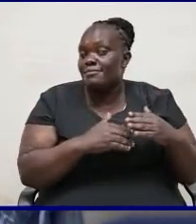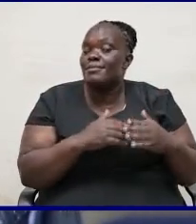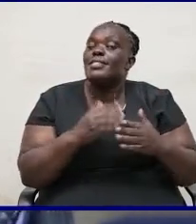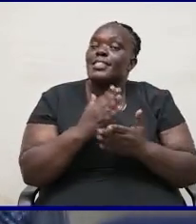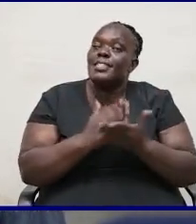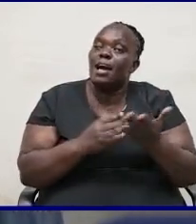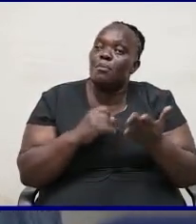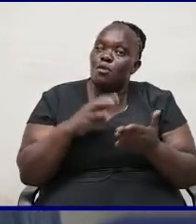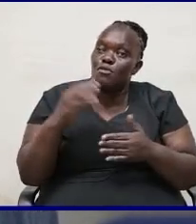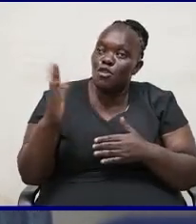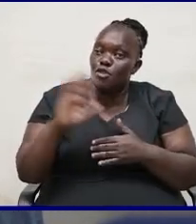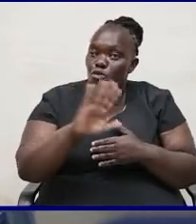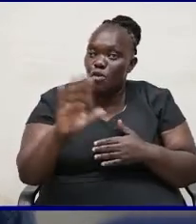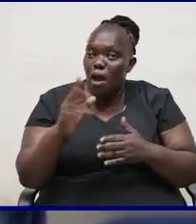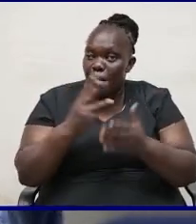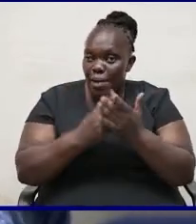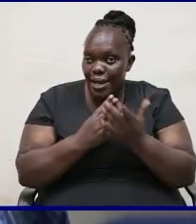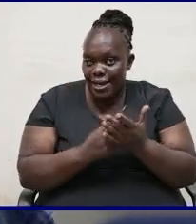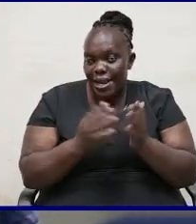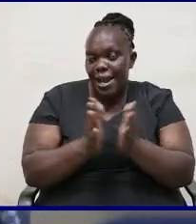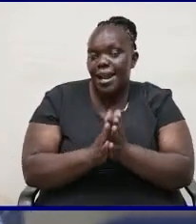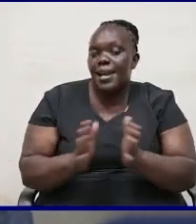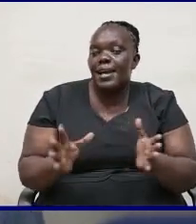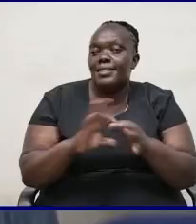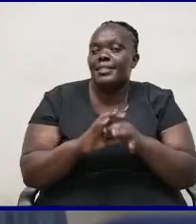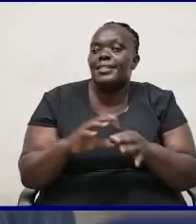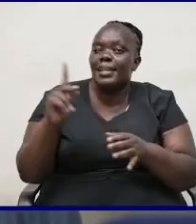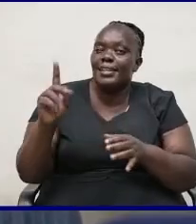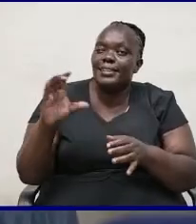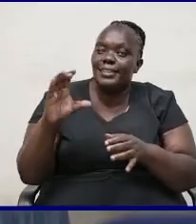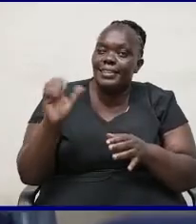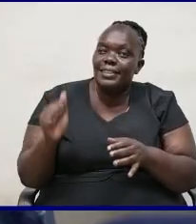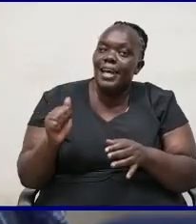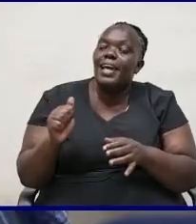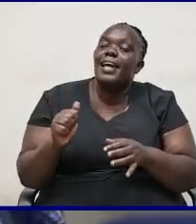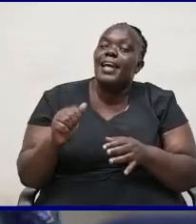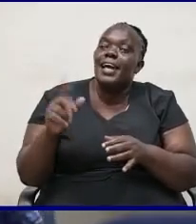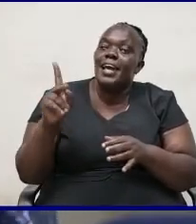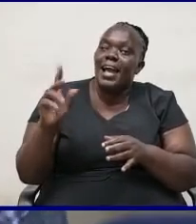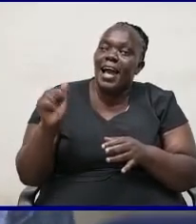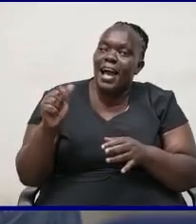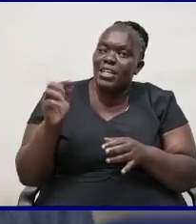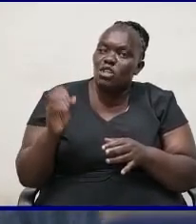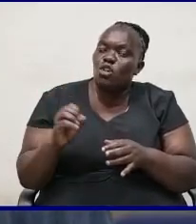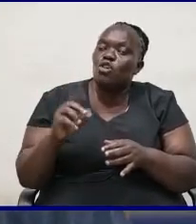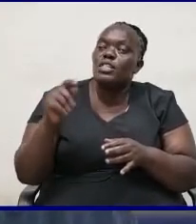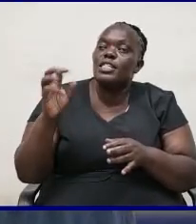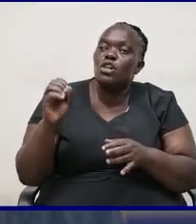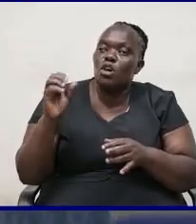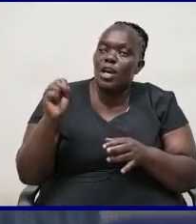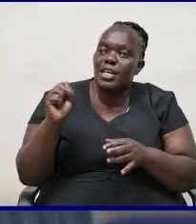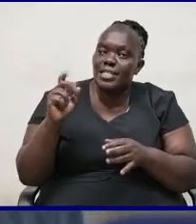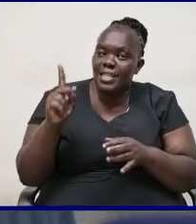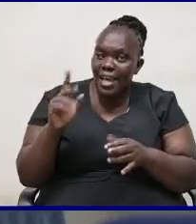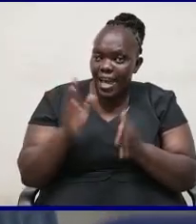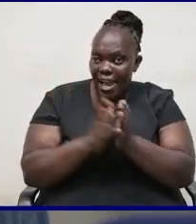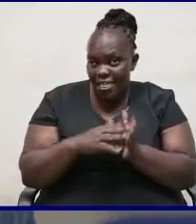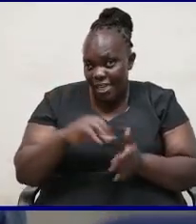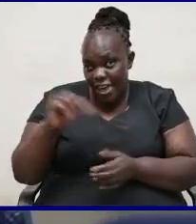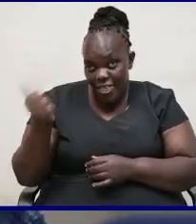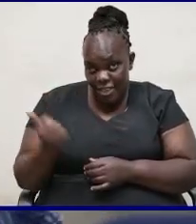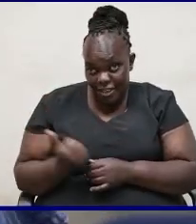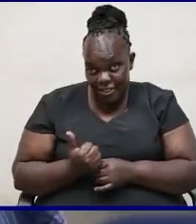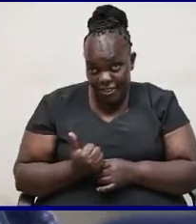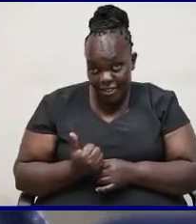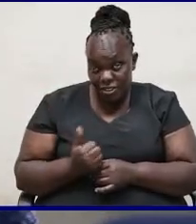with some of the partners and associations, KCTA, Kato, TS, Kiram, and the rest.